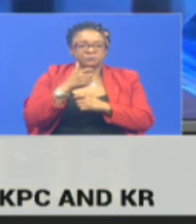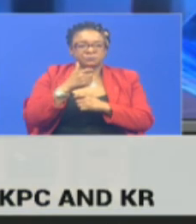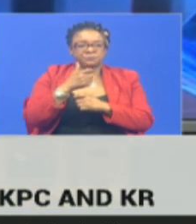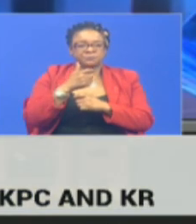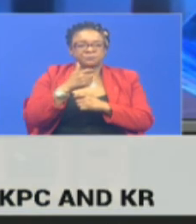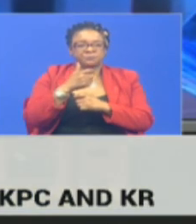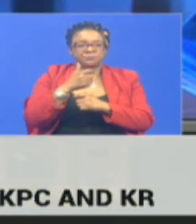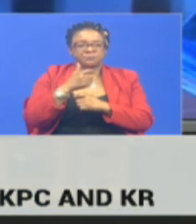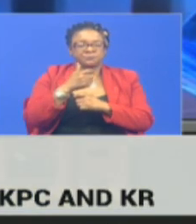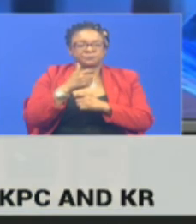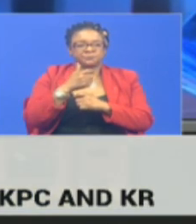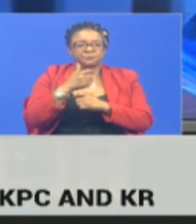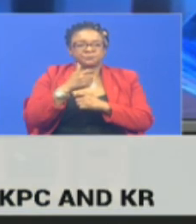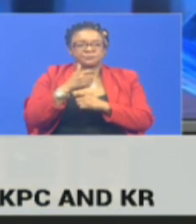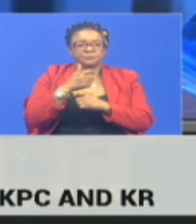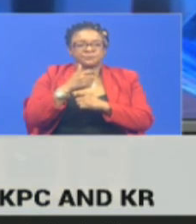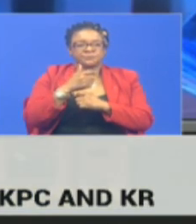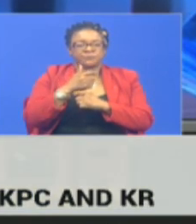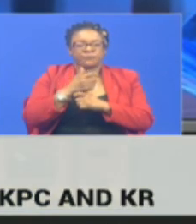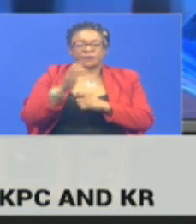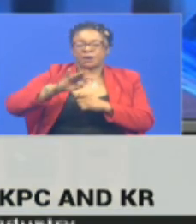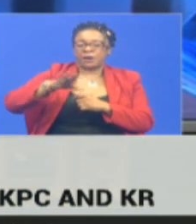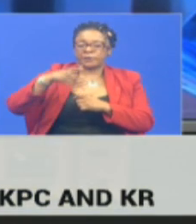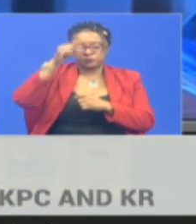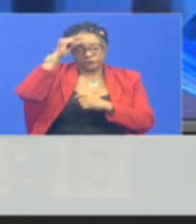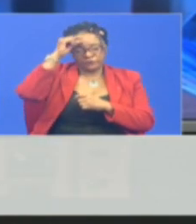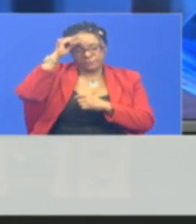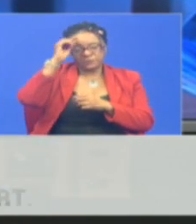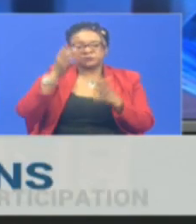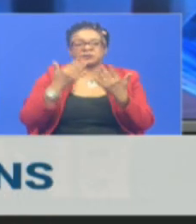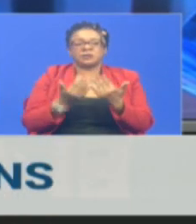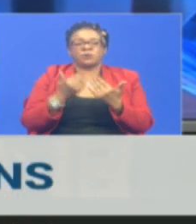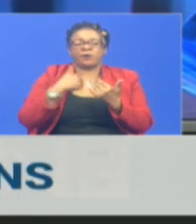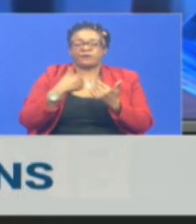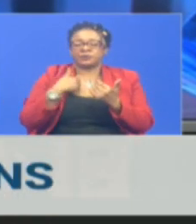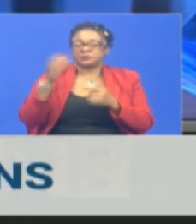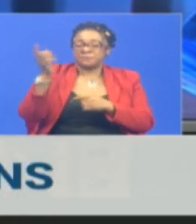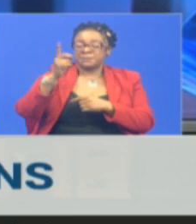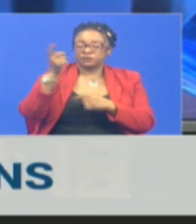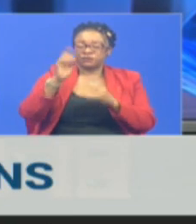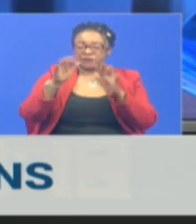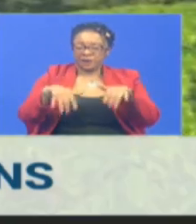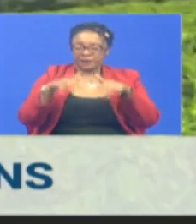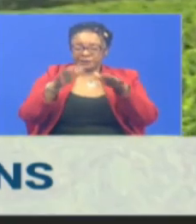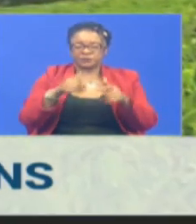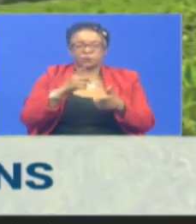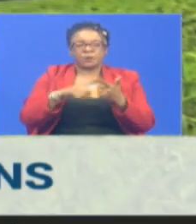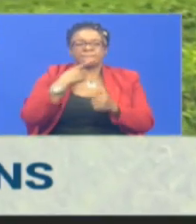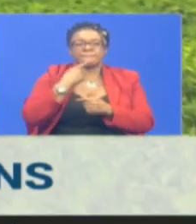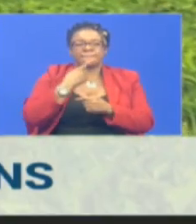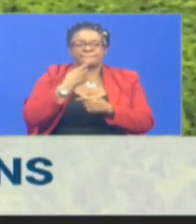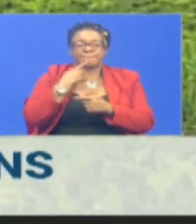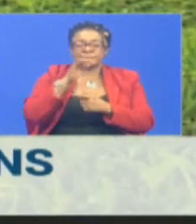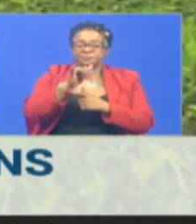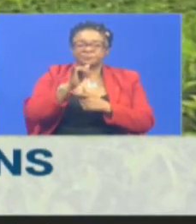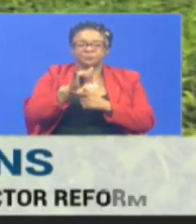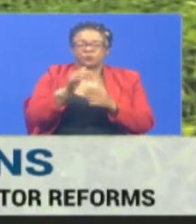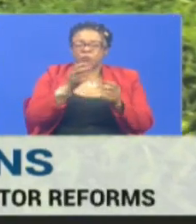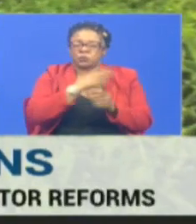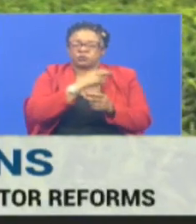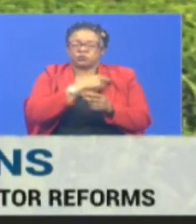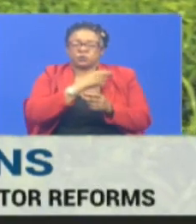And on to matters agriculture. County governments are now faulting the Ministry of Agriculture over what they term as failure to consult them on matters